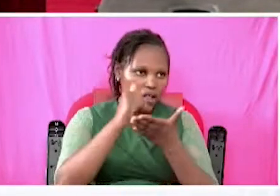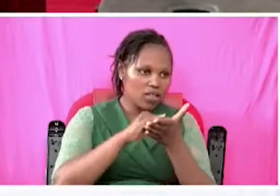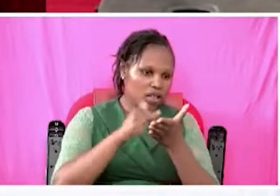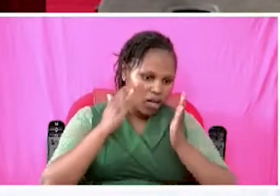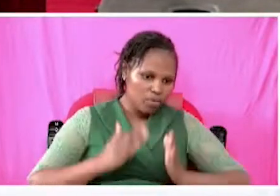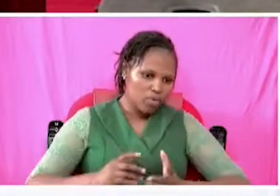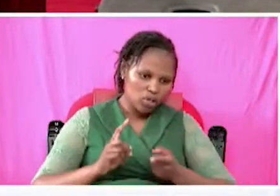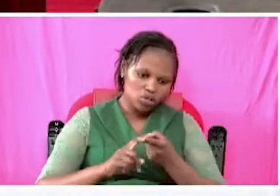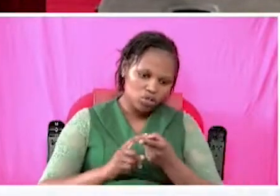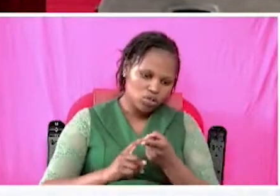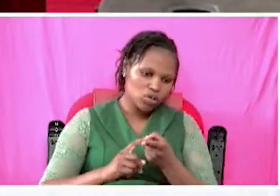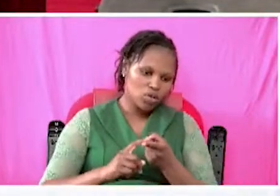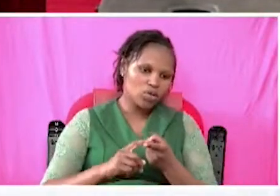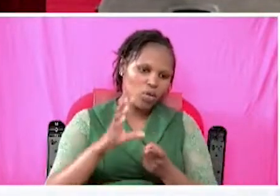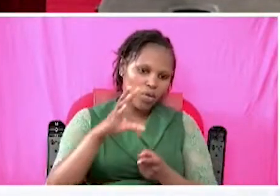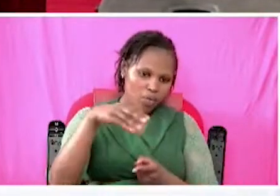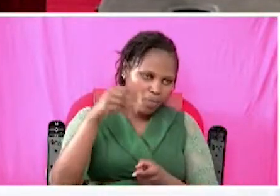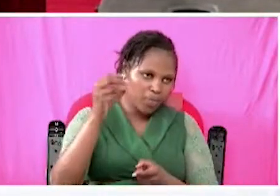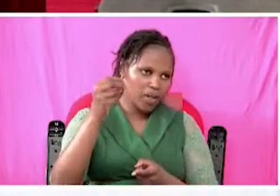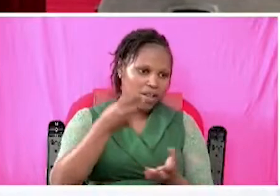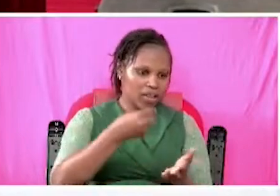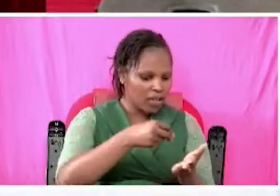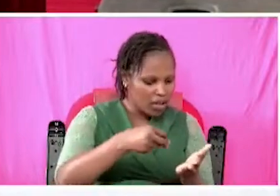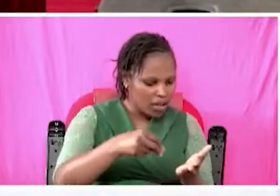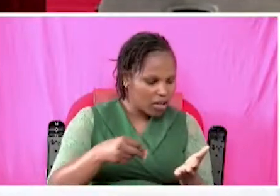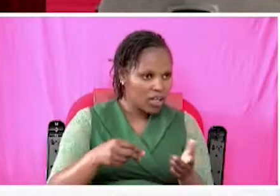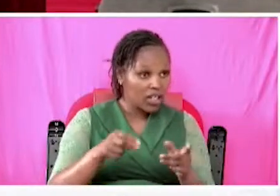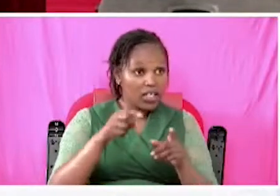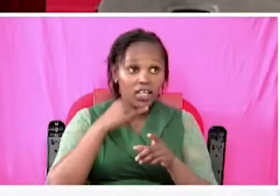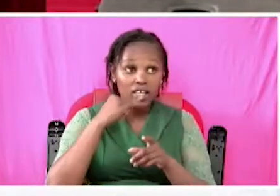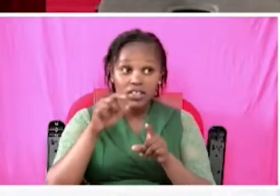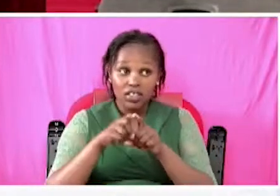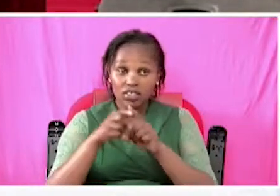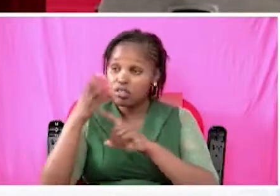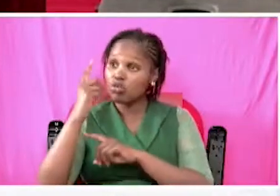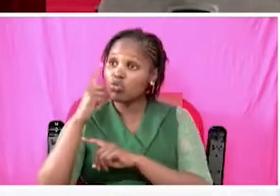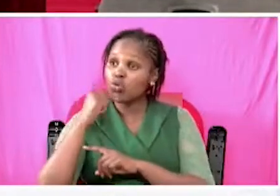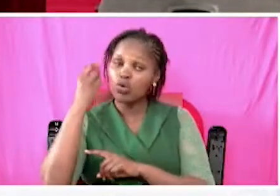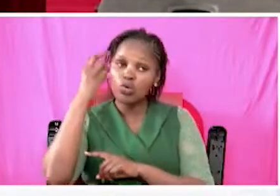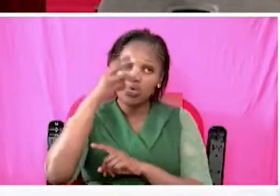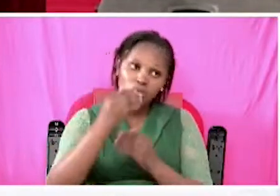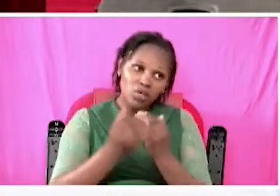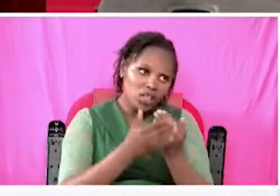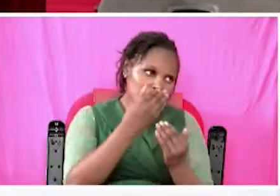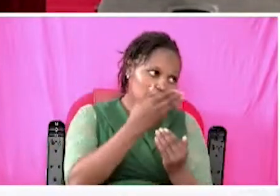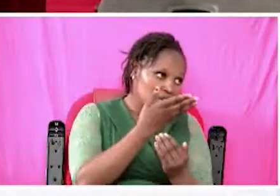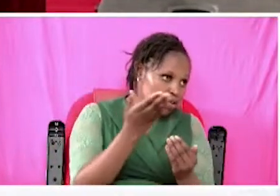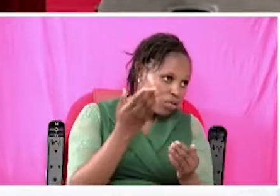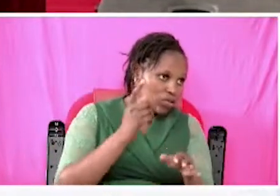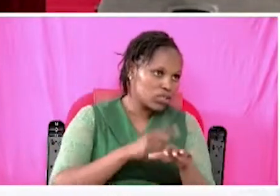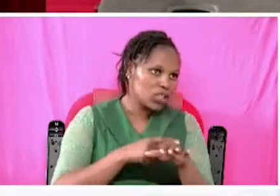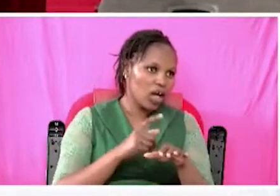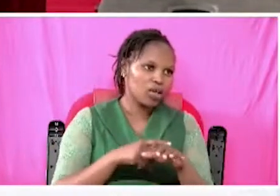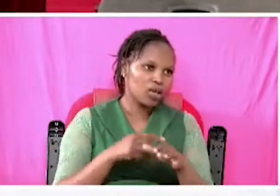pen on your name and employ you is the same God who will take care of you even at this particular time. He has not left you.